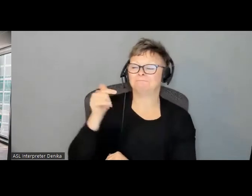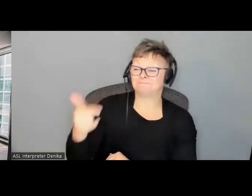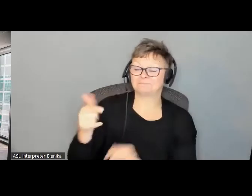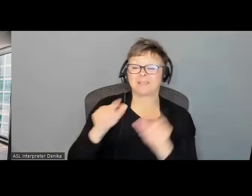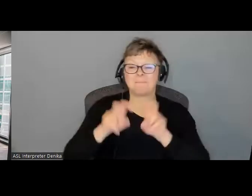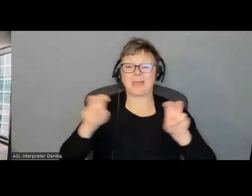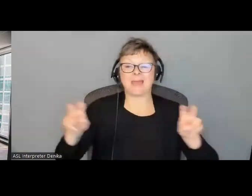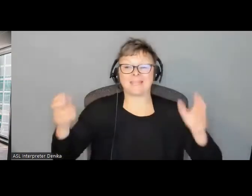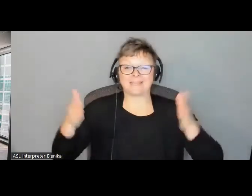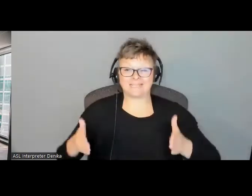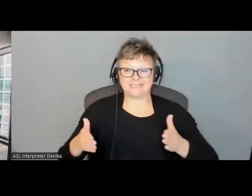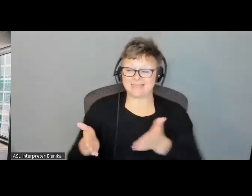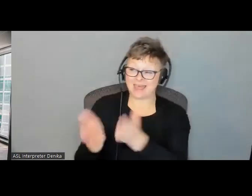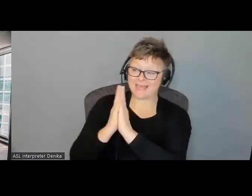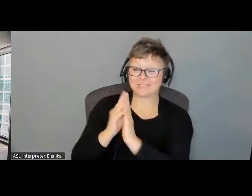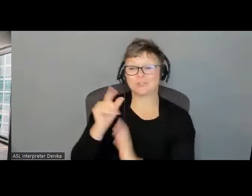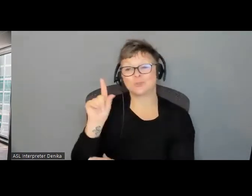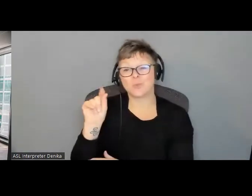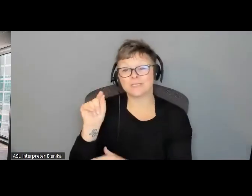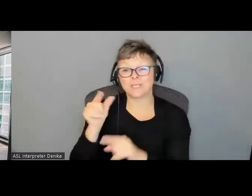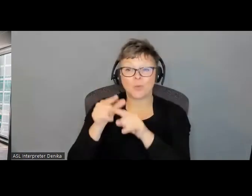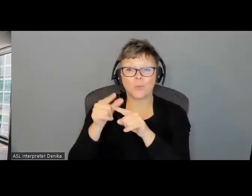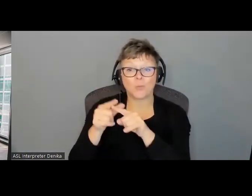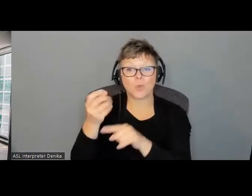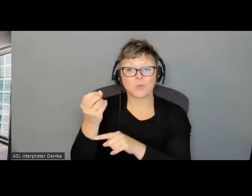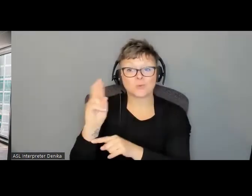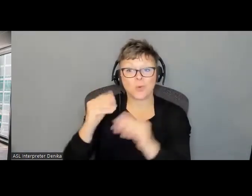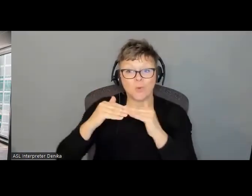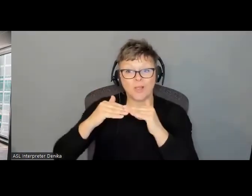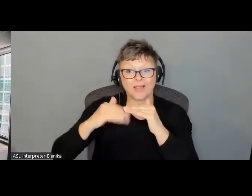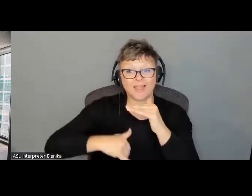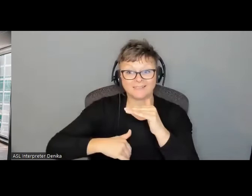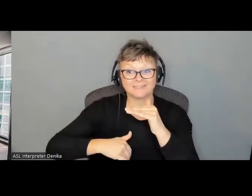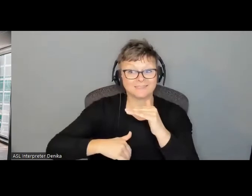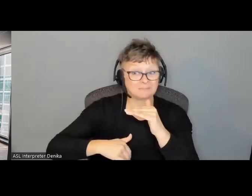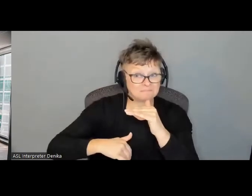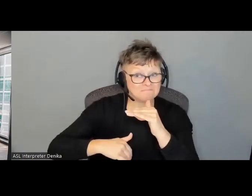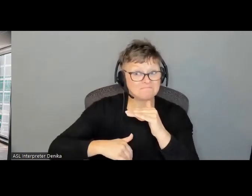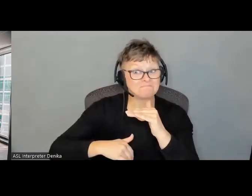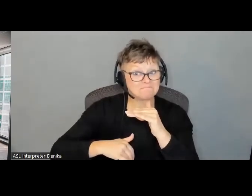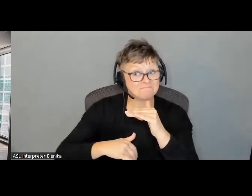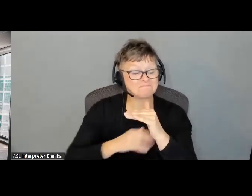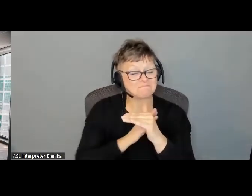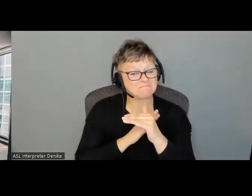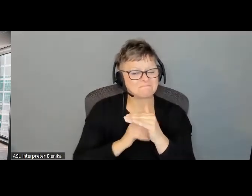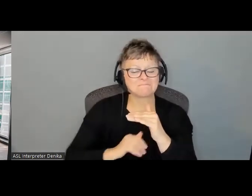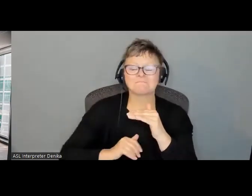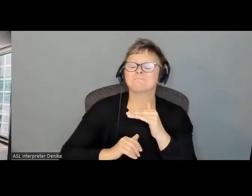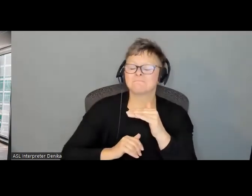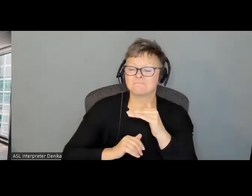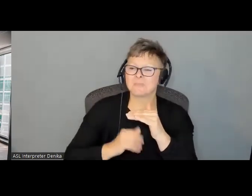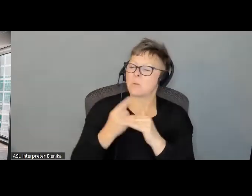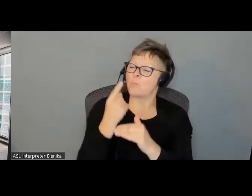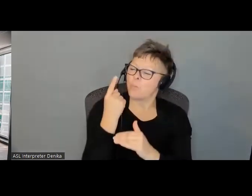in 20 words or less, succinctness being a virtue, one thing that you